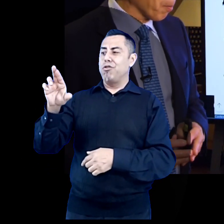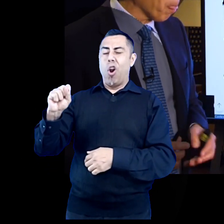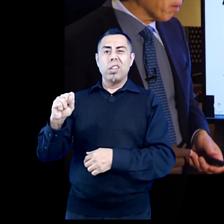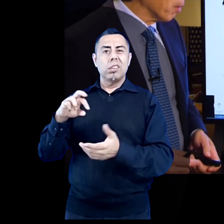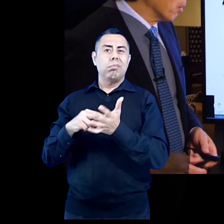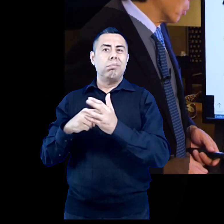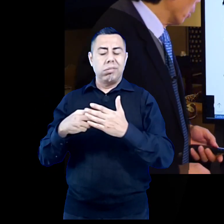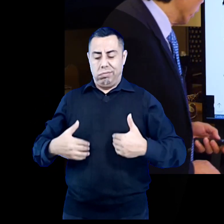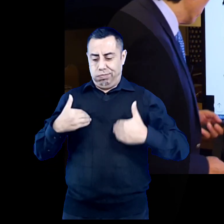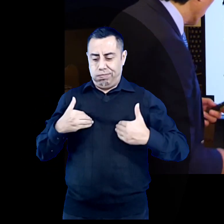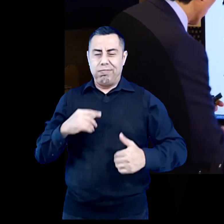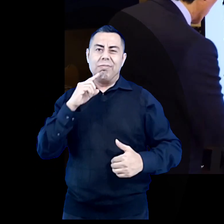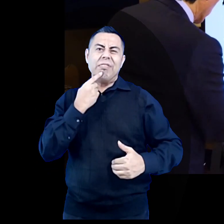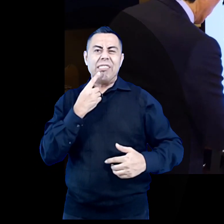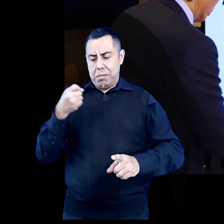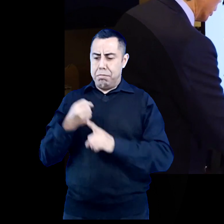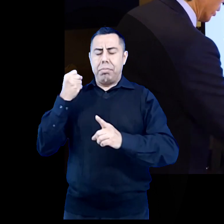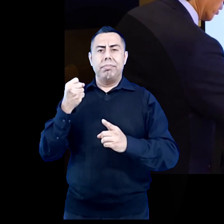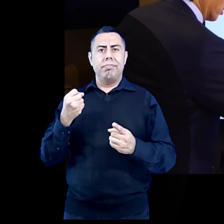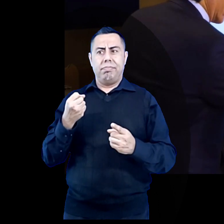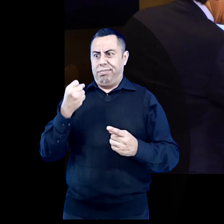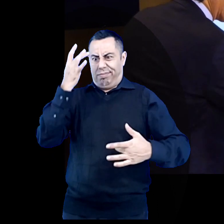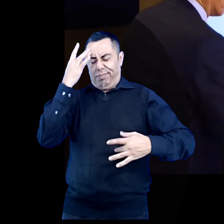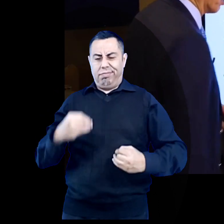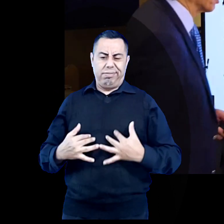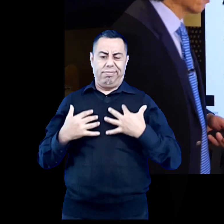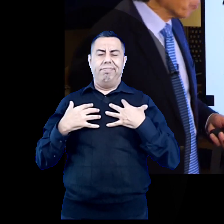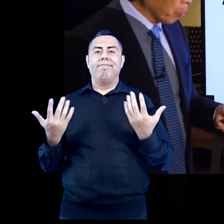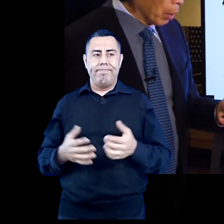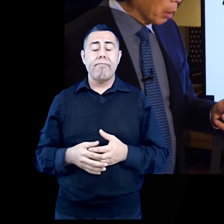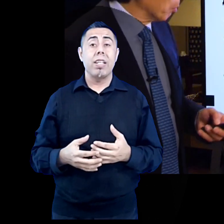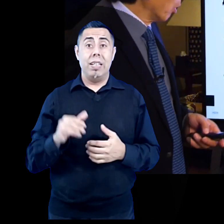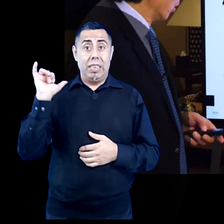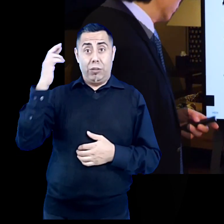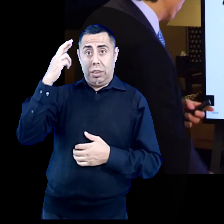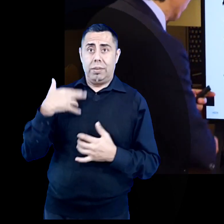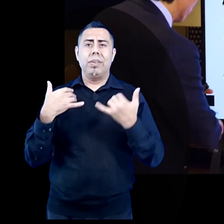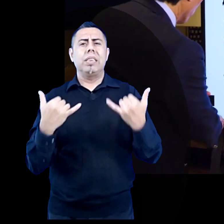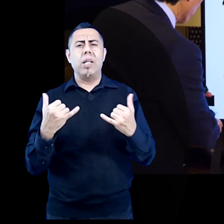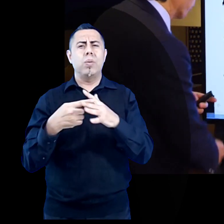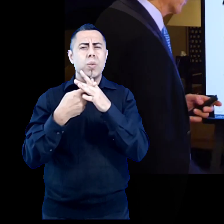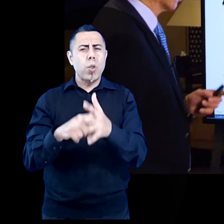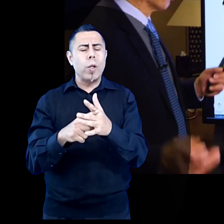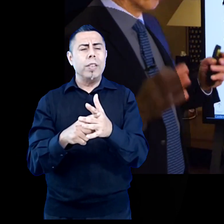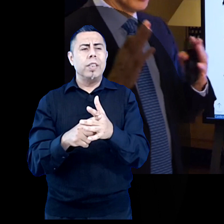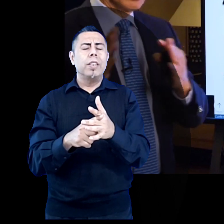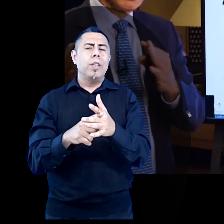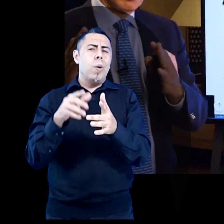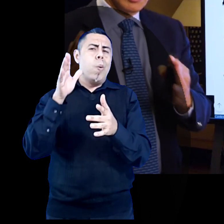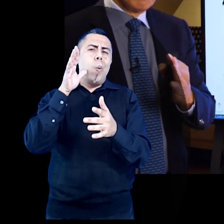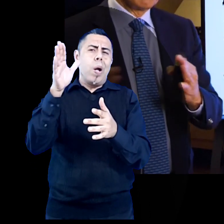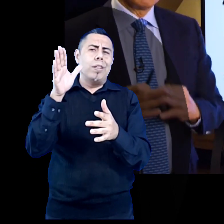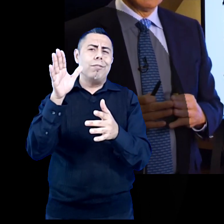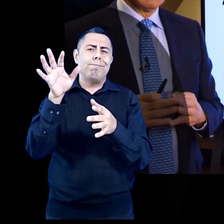SARS. So on that basis, I will like to now start on trying to